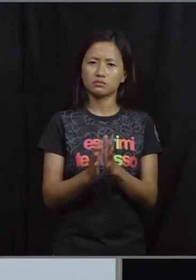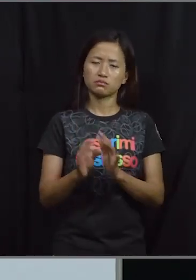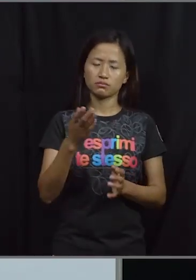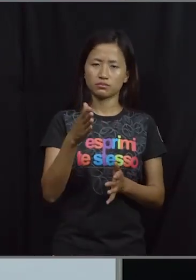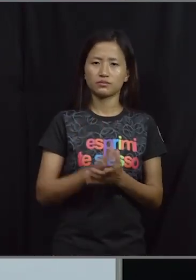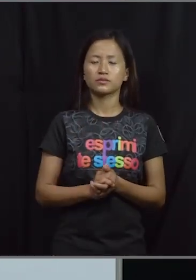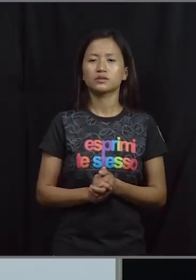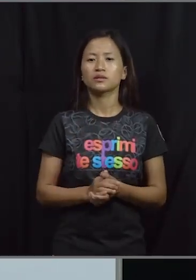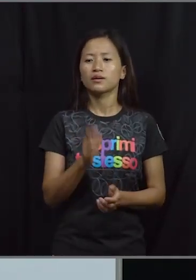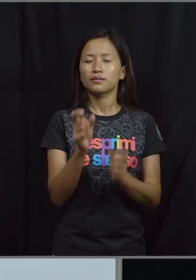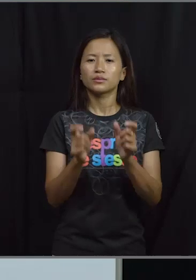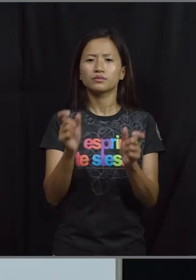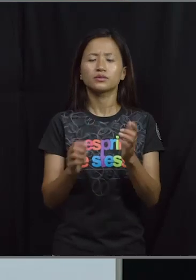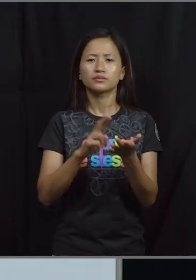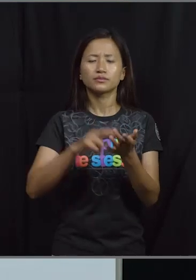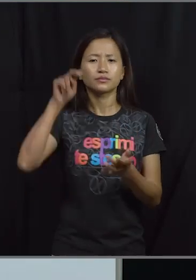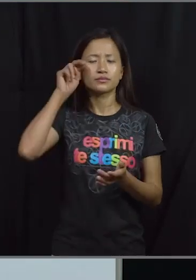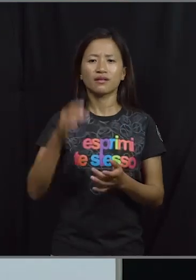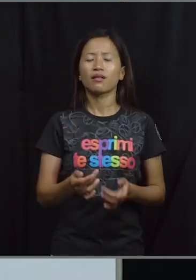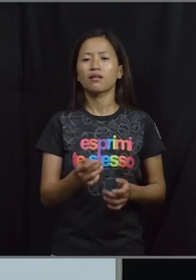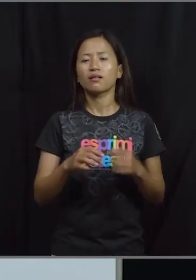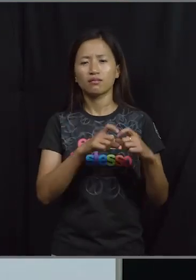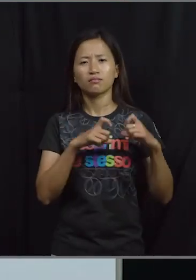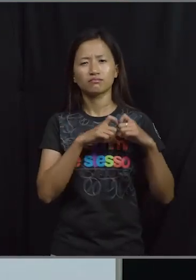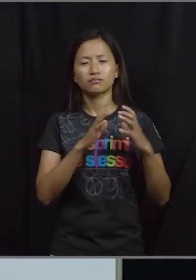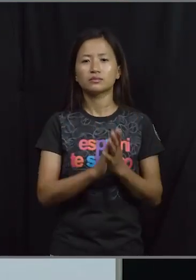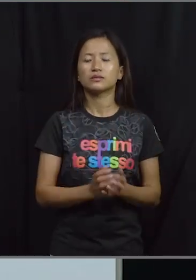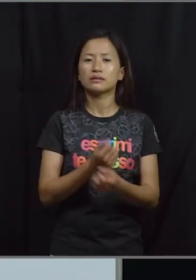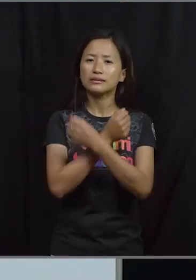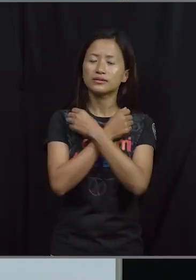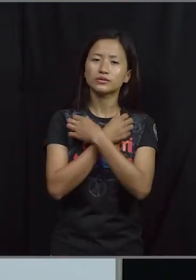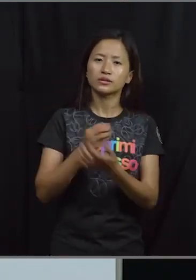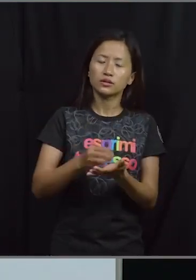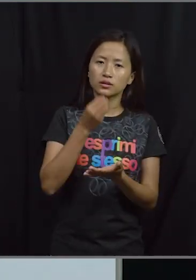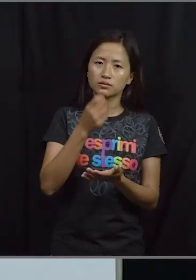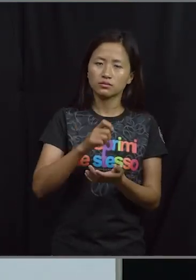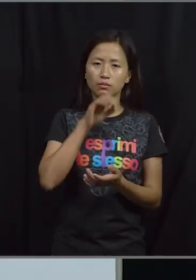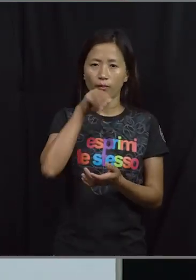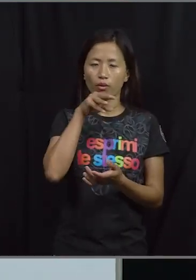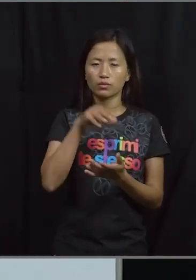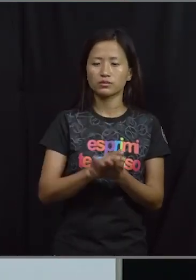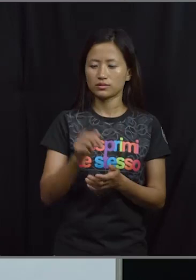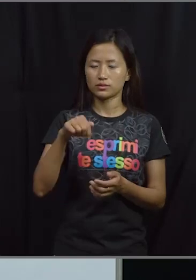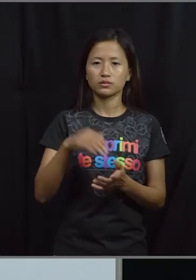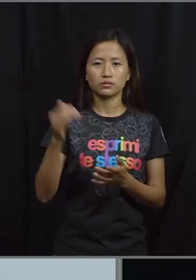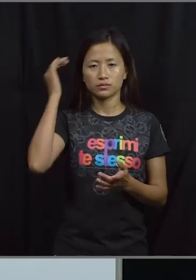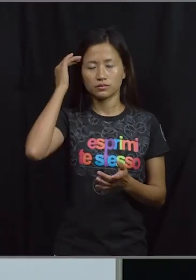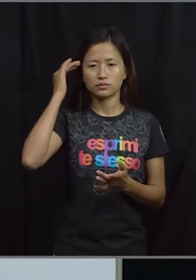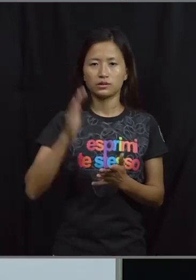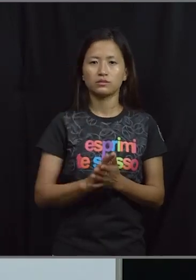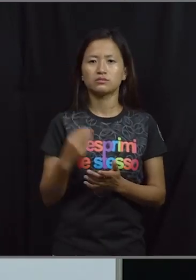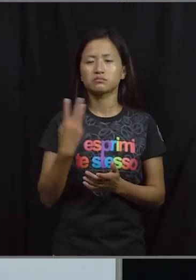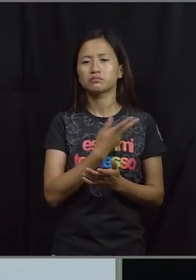I'm telling you, people in Nagaland loves to eat pork or not. Because of this pandemic, we know that there are,